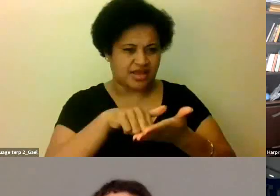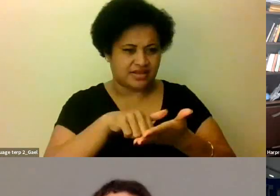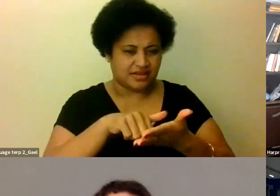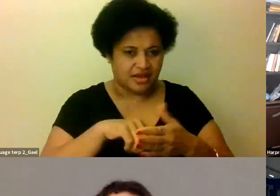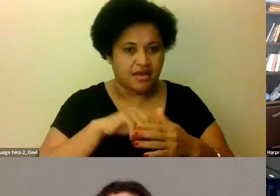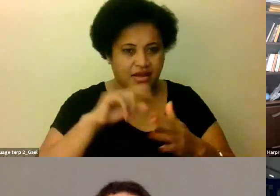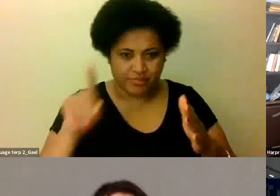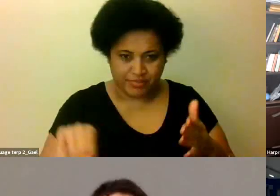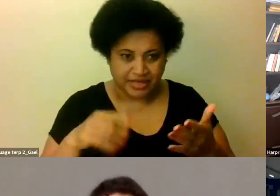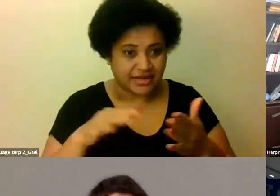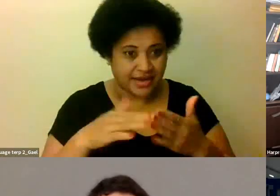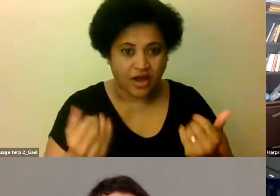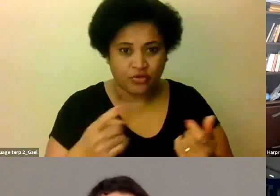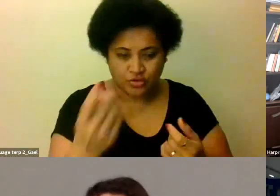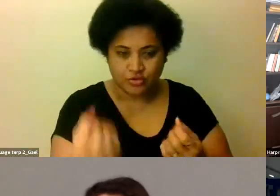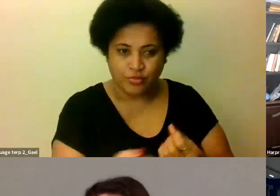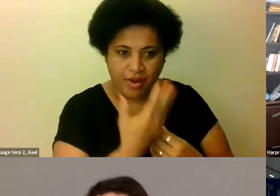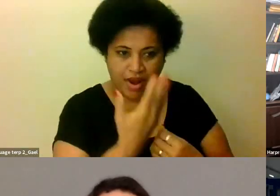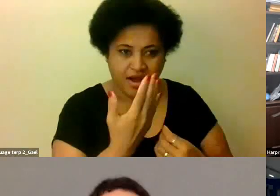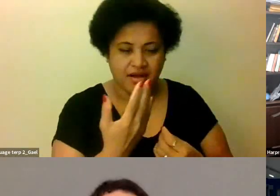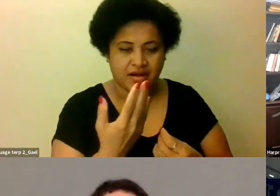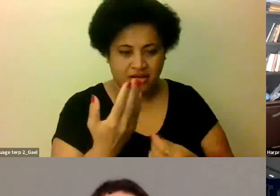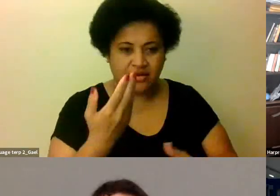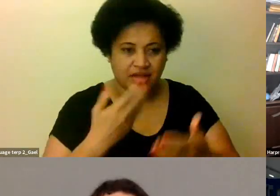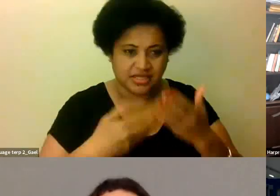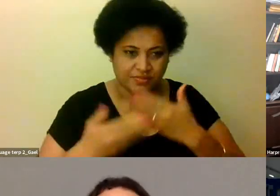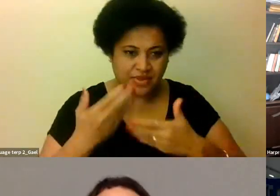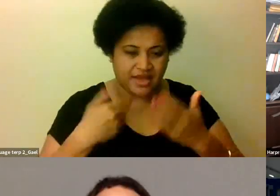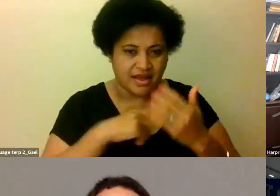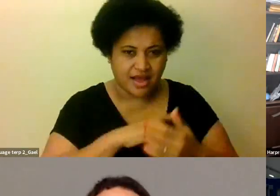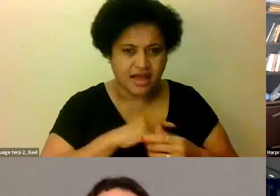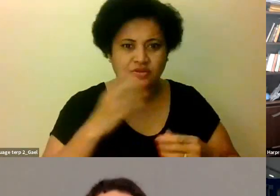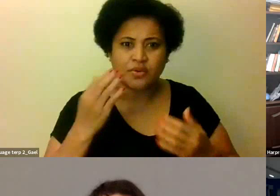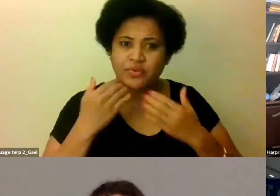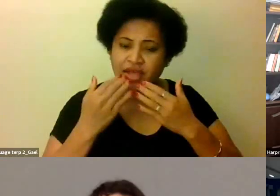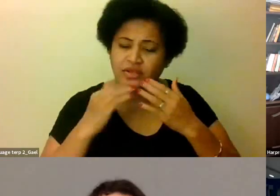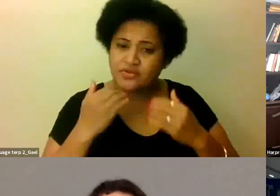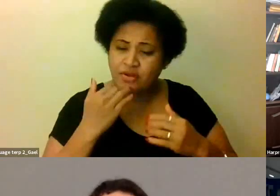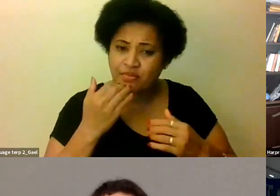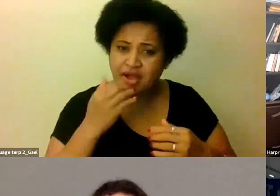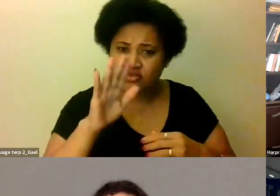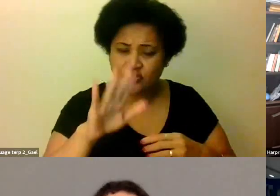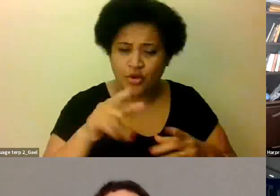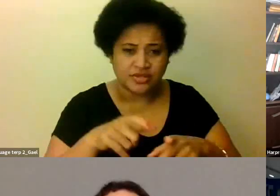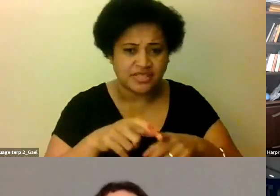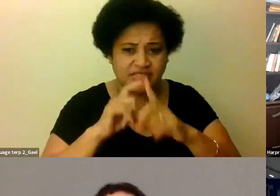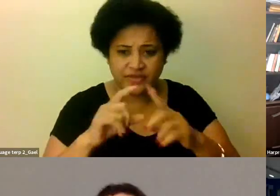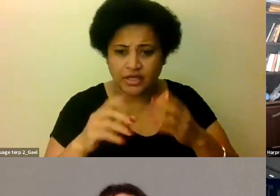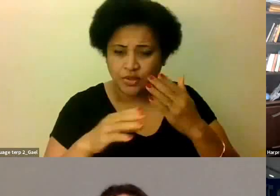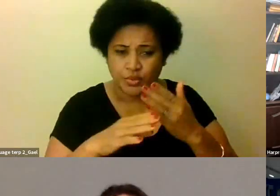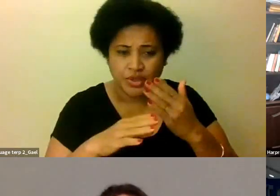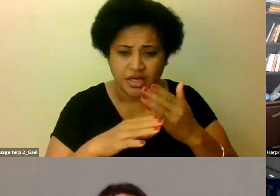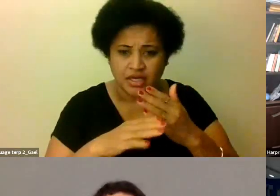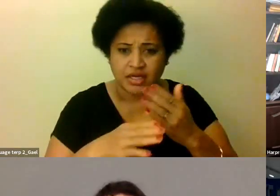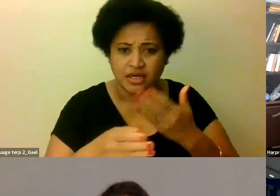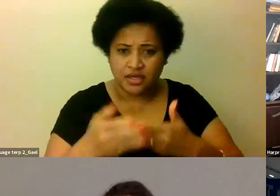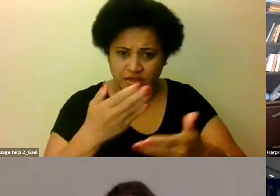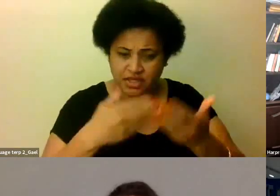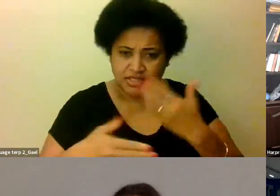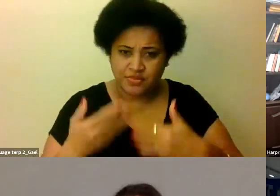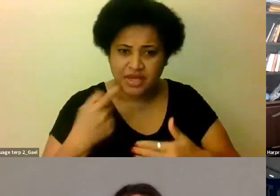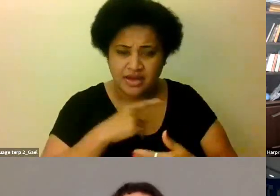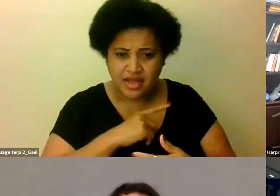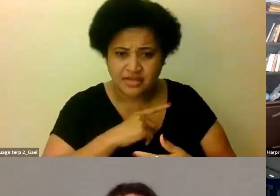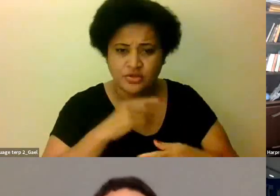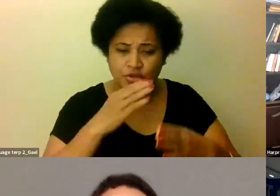for introducing some of these difficult tasks that you're working on together with your team, and I'm sure we'll